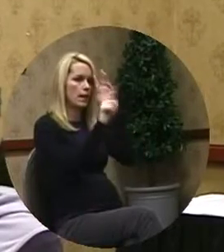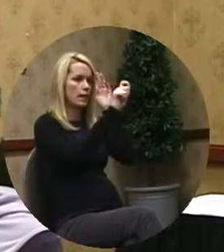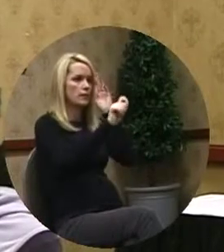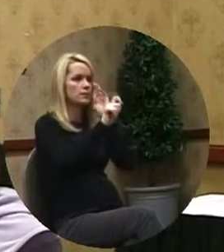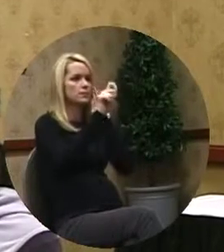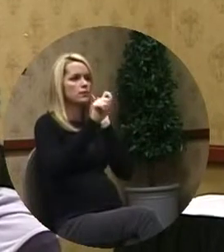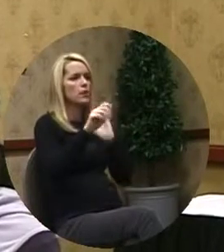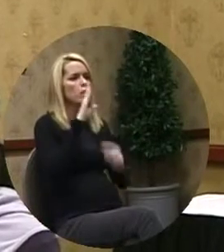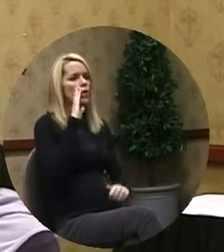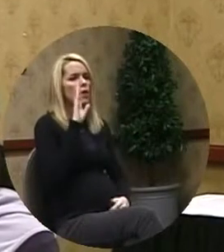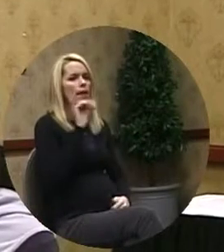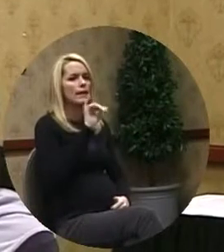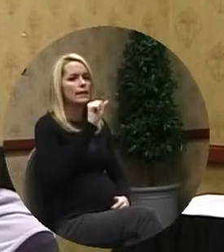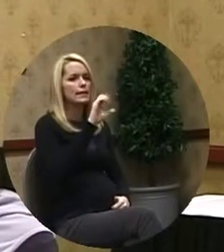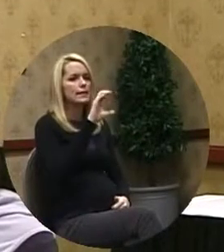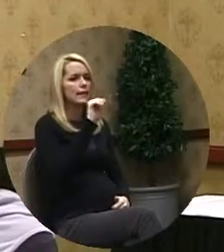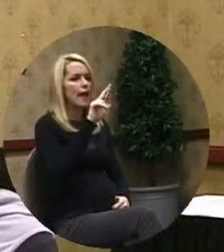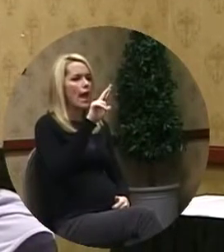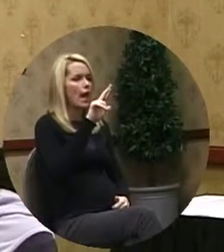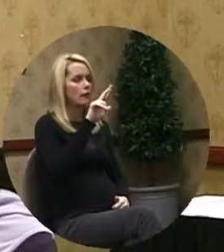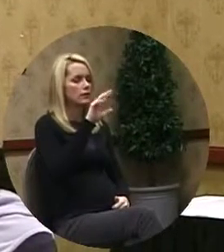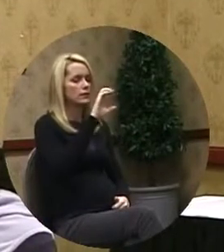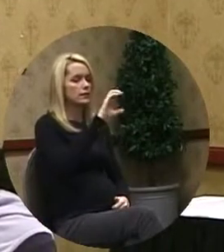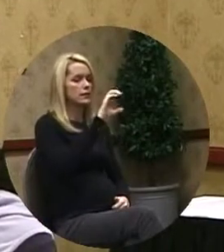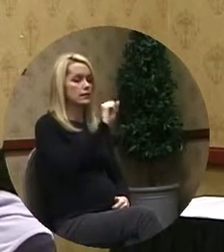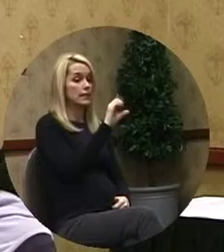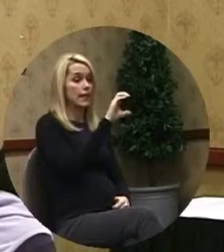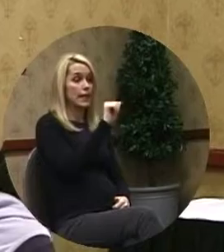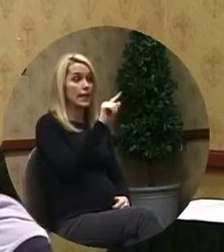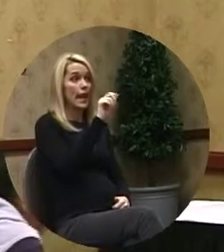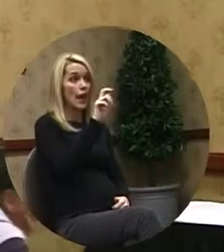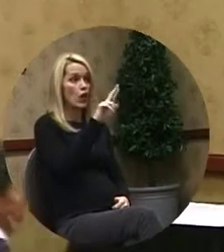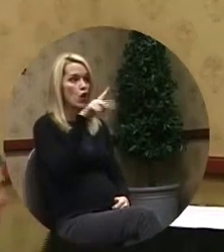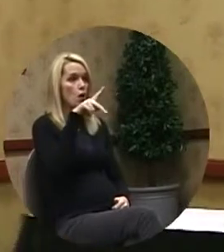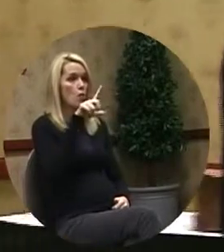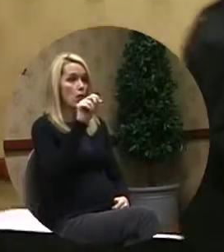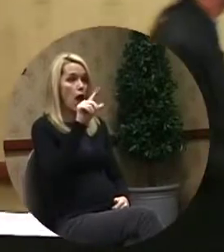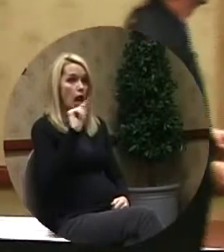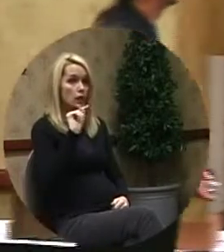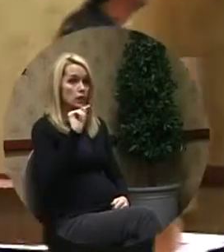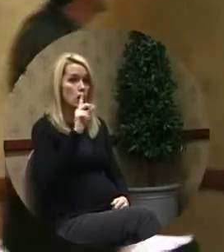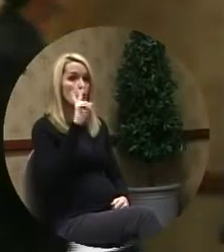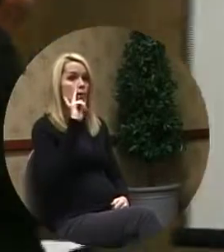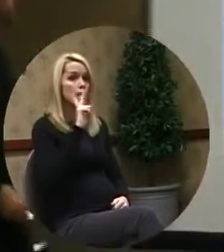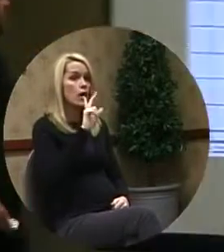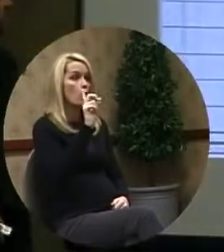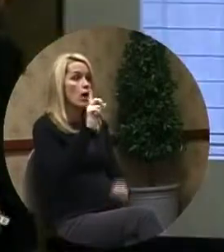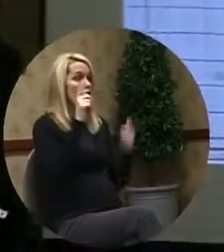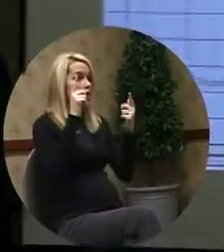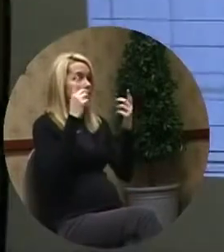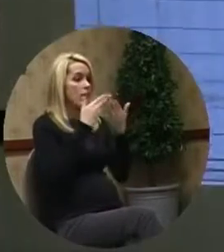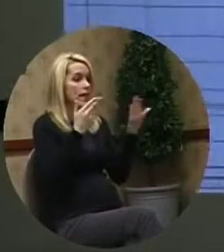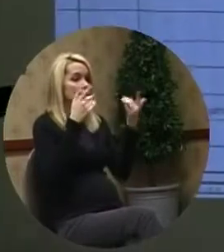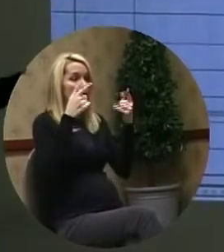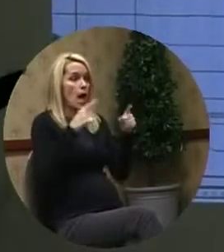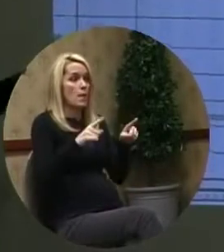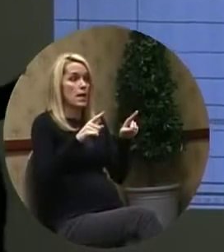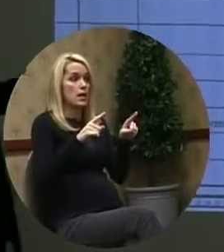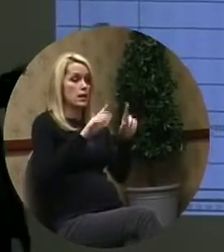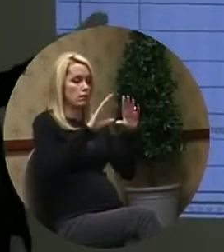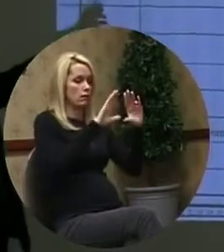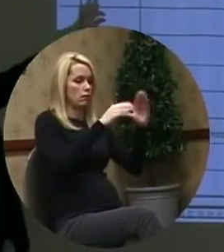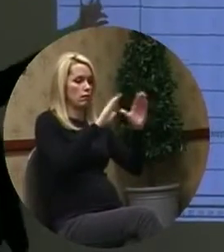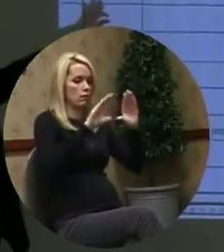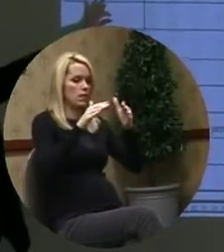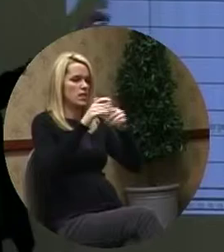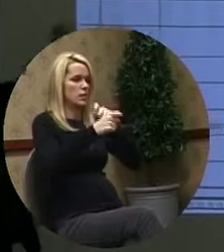Scatter plots are a way to sort of see where things bunch up in time or group in time. So in this, and you can get